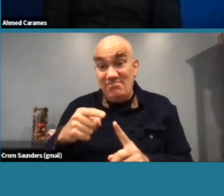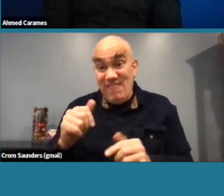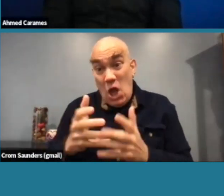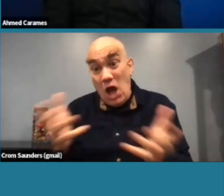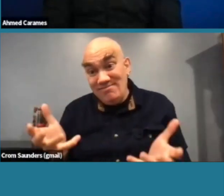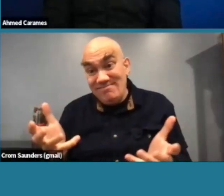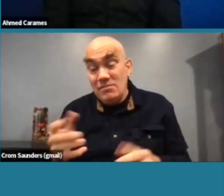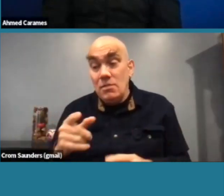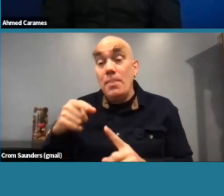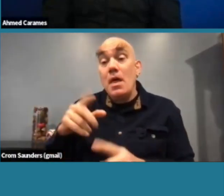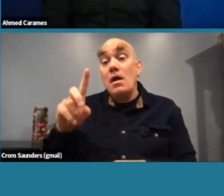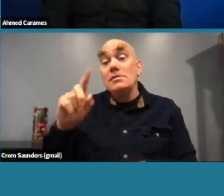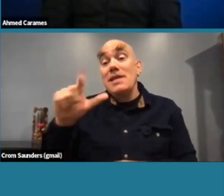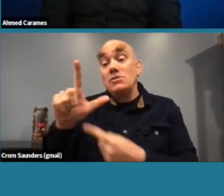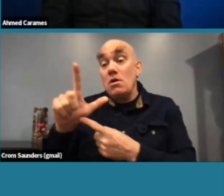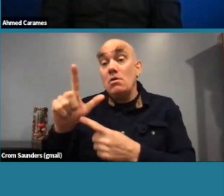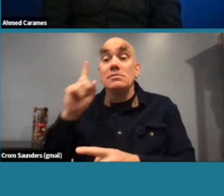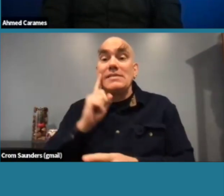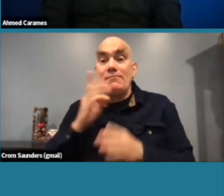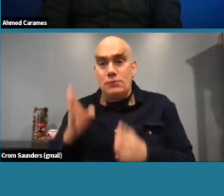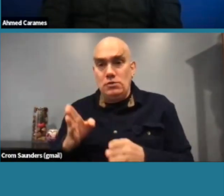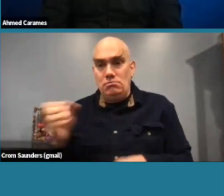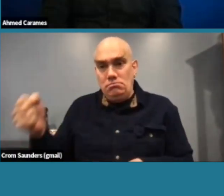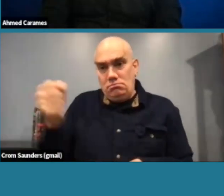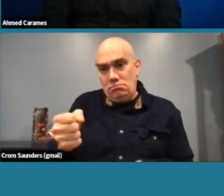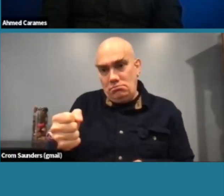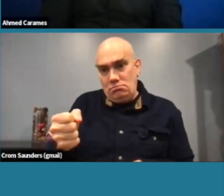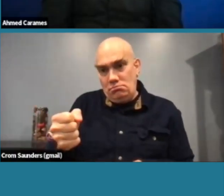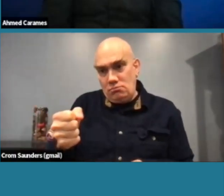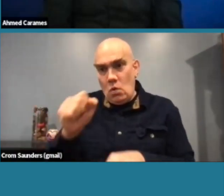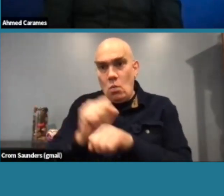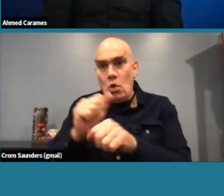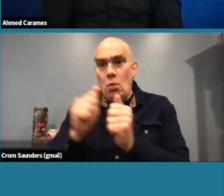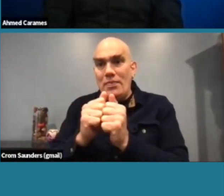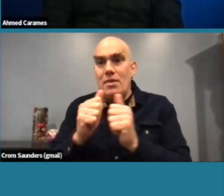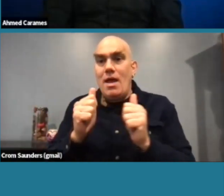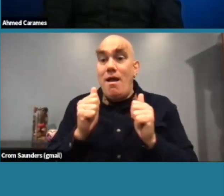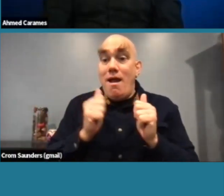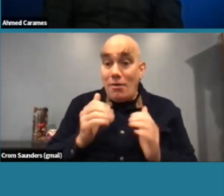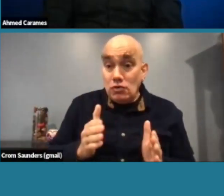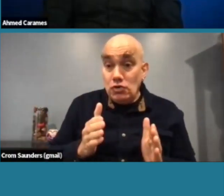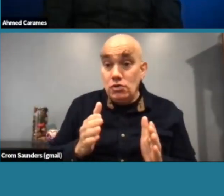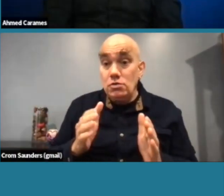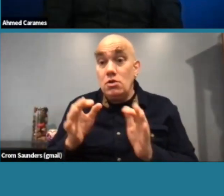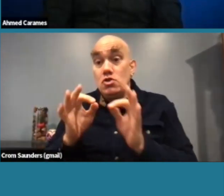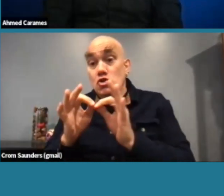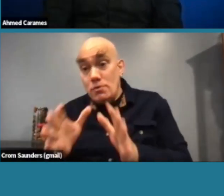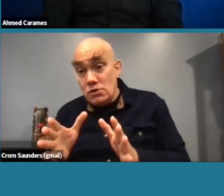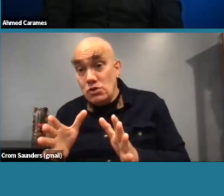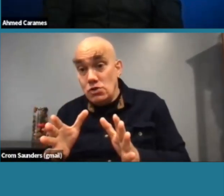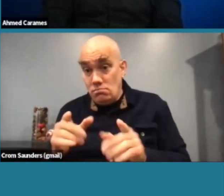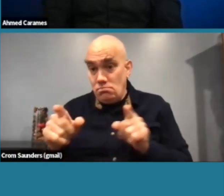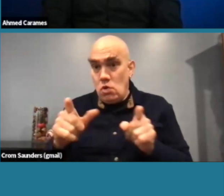they have now set up this position, the DASL, and it incorporates a lot. Oftentimes, it is a deaf